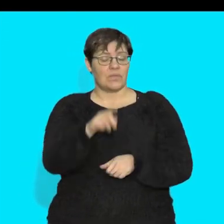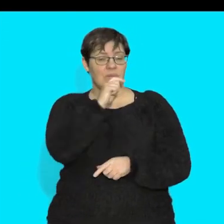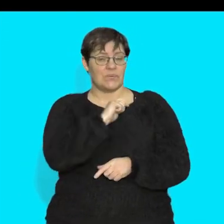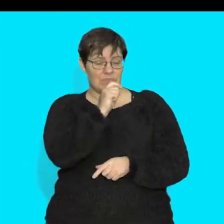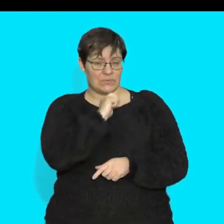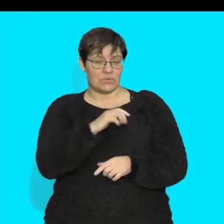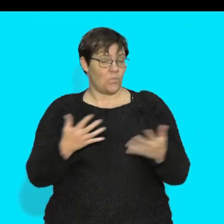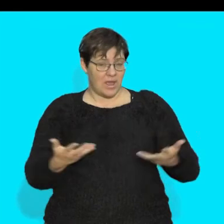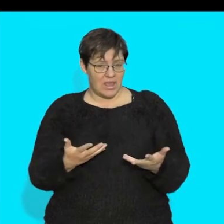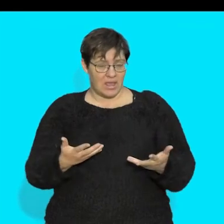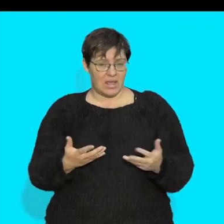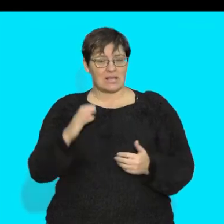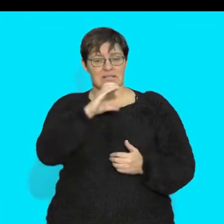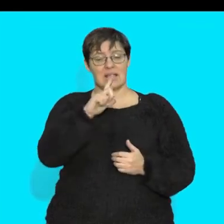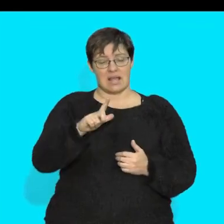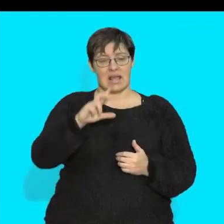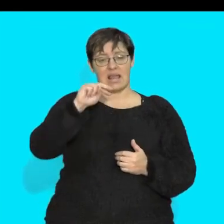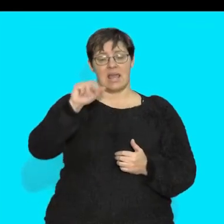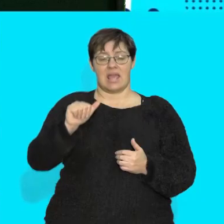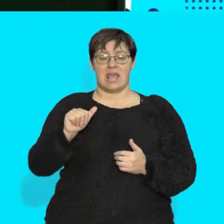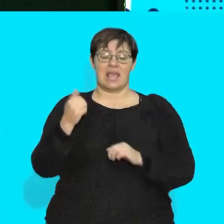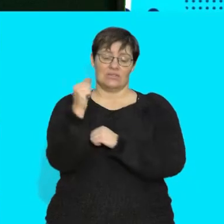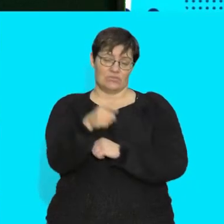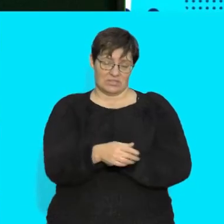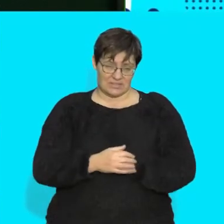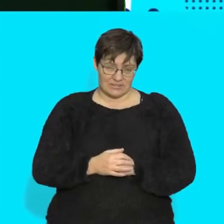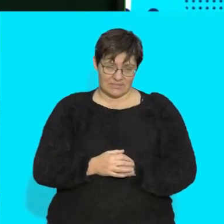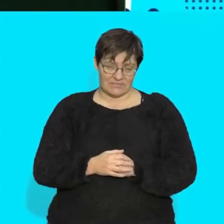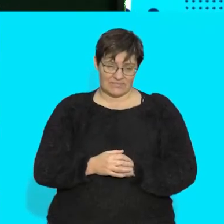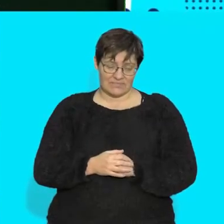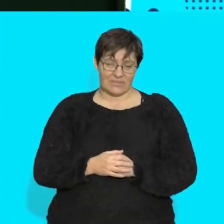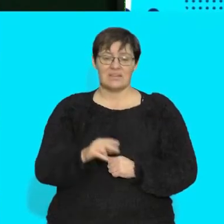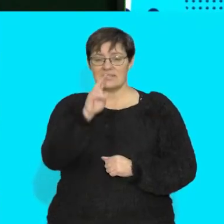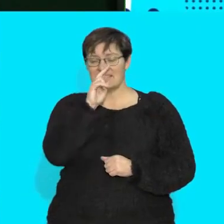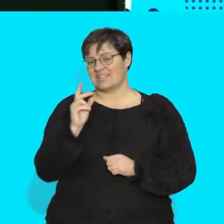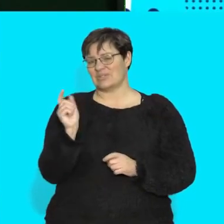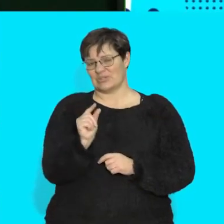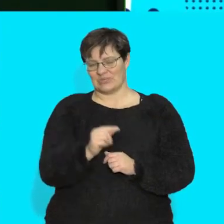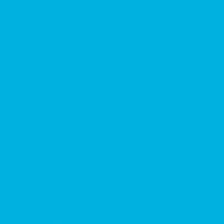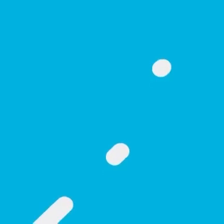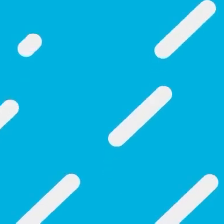in the chlor-alkali industry. Well, I hope you've enjoyed this. We'll see you again soon.